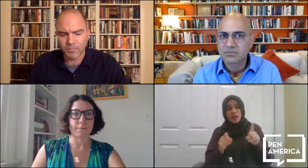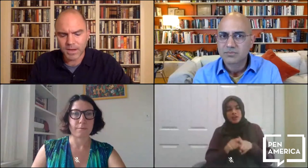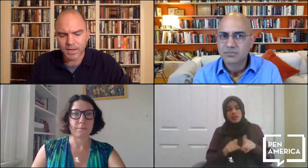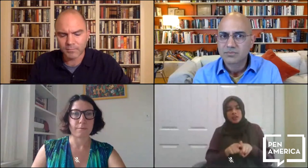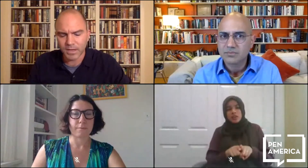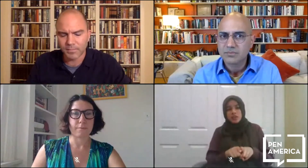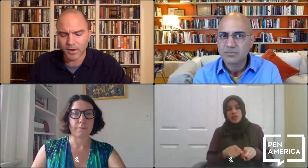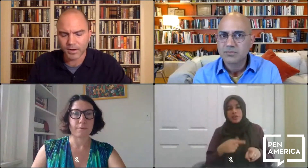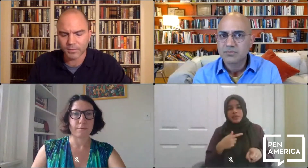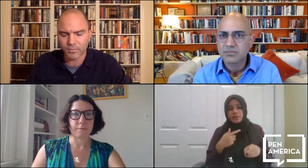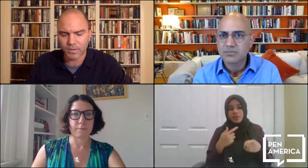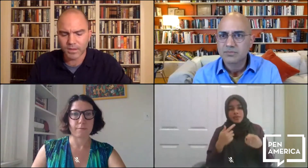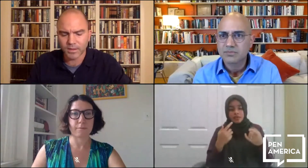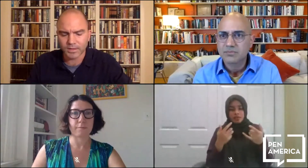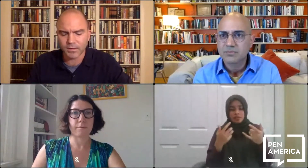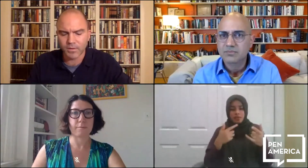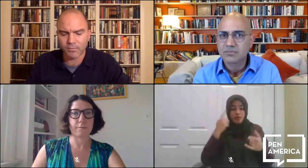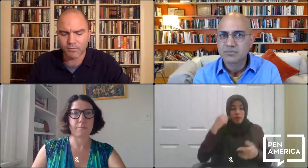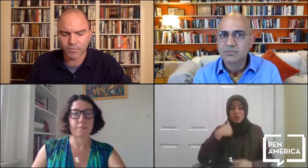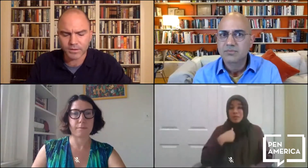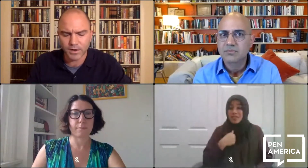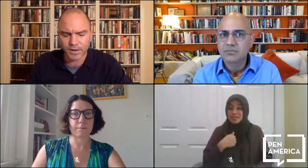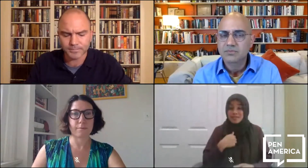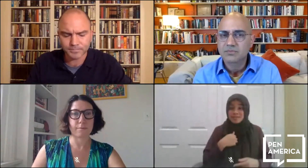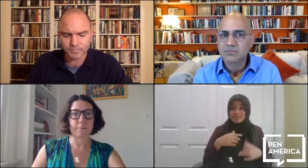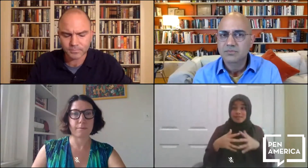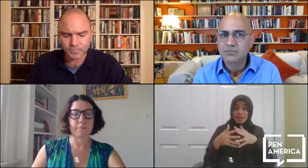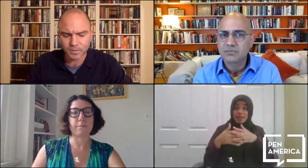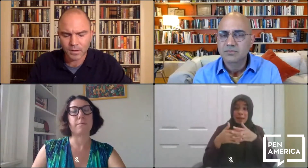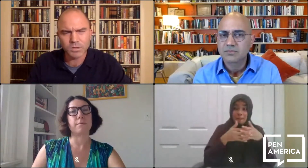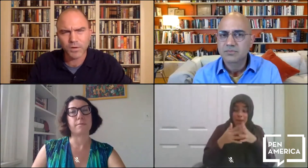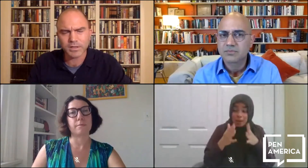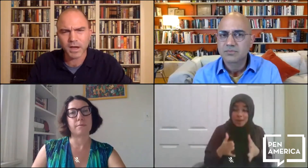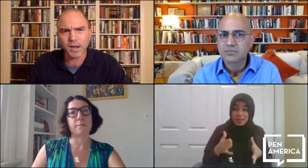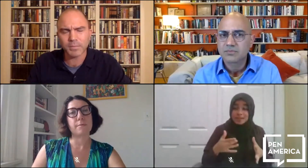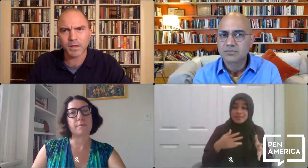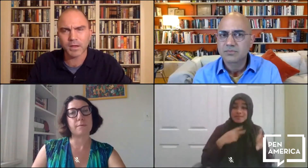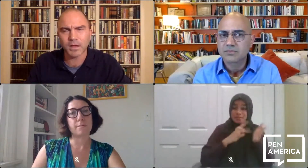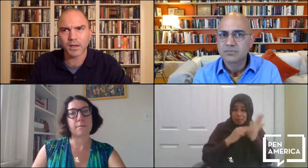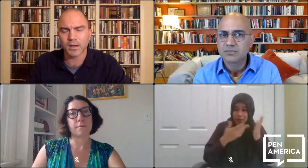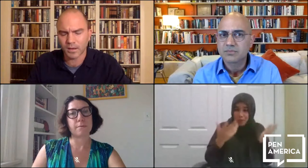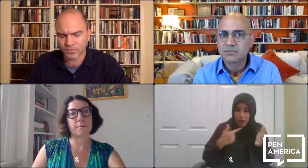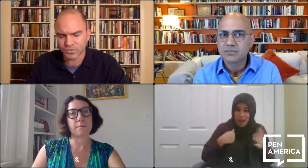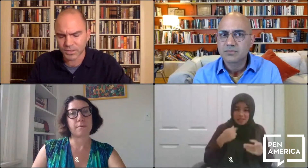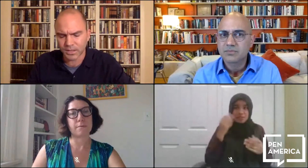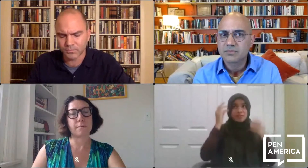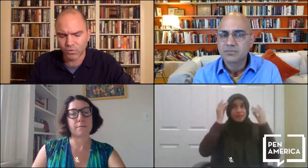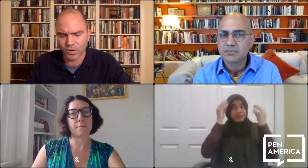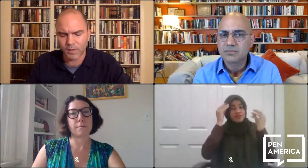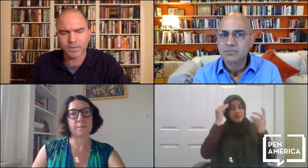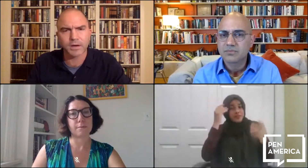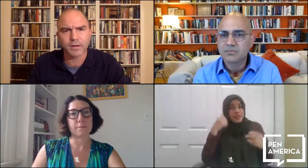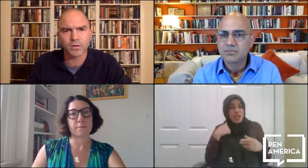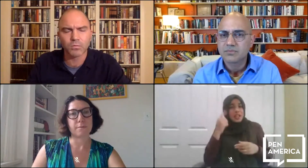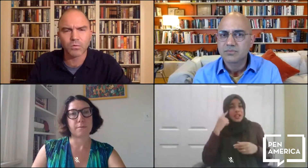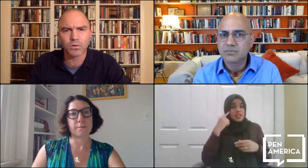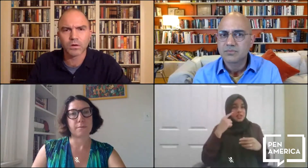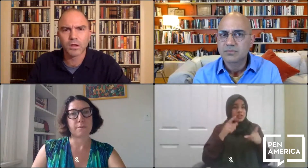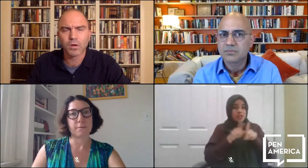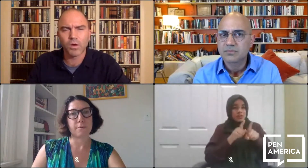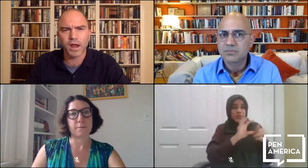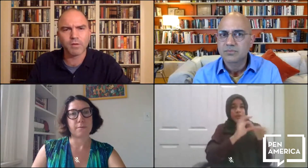the meaning of being an American for me, as I reflected on it, was very tied up, interestingly, in growing up at the end of the Cold